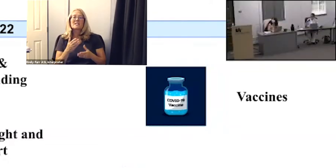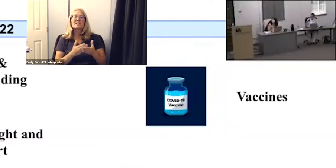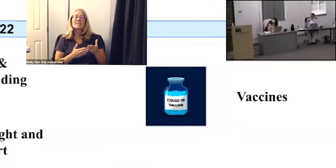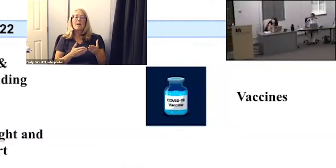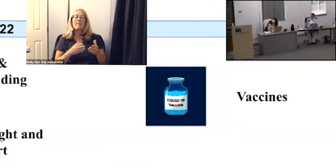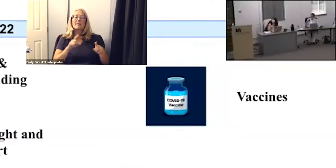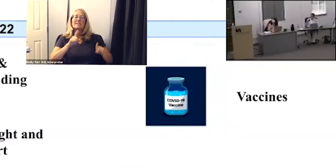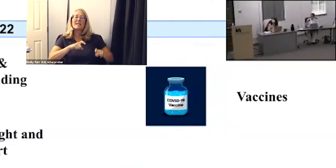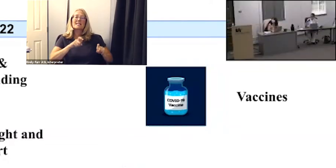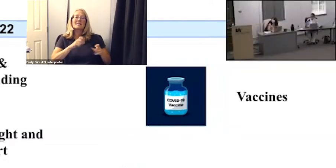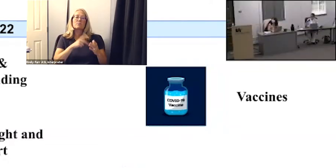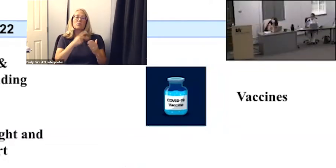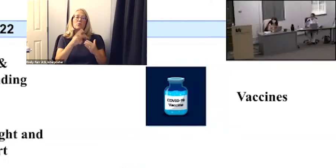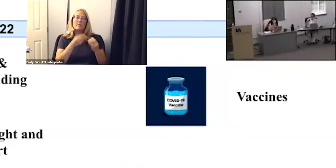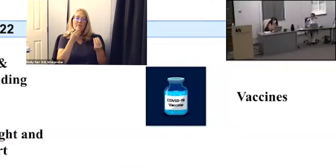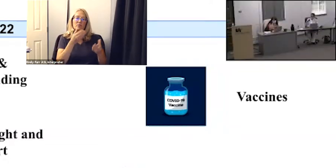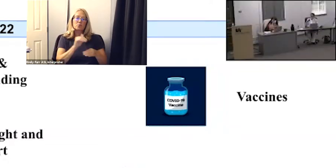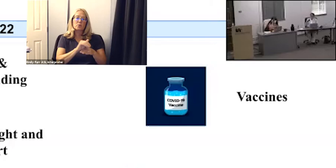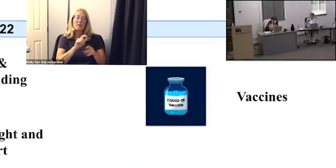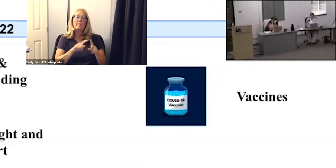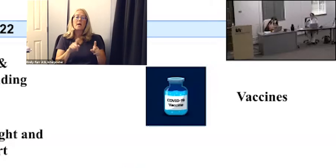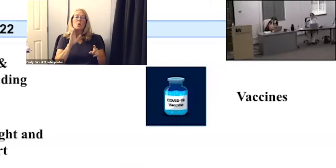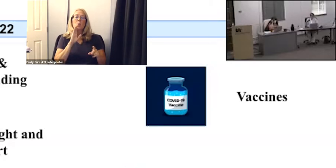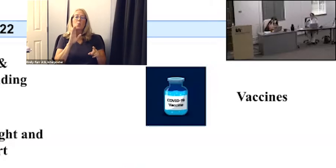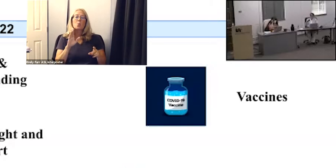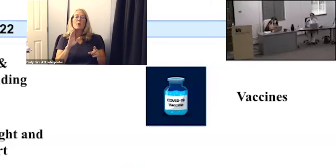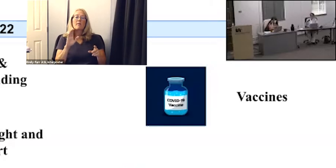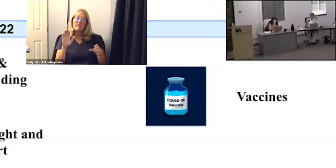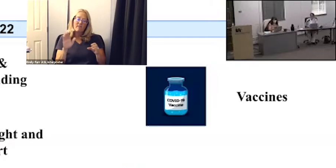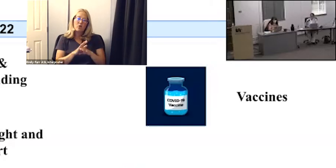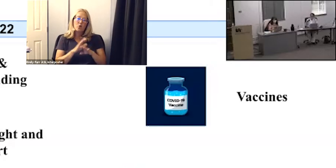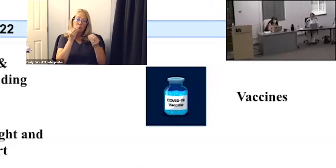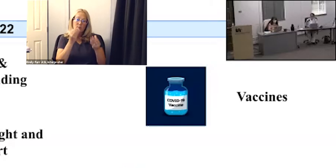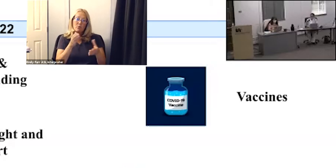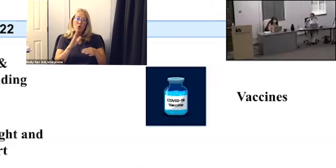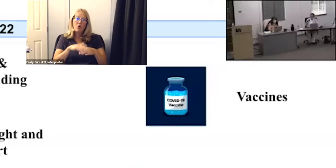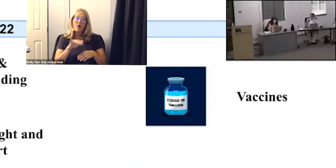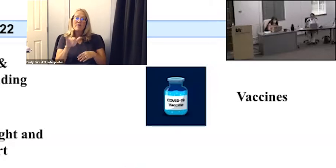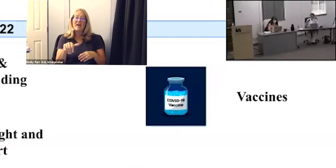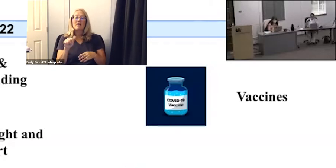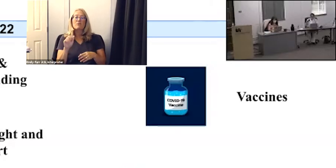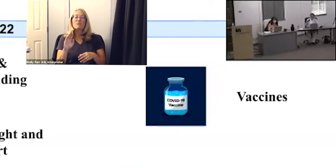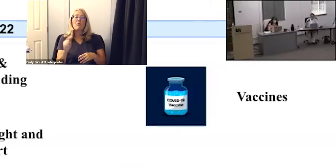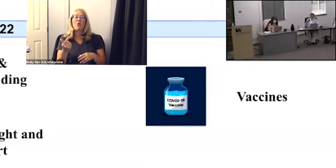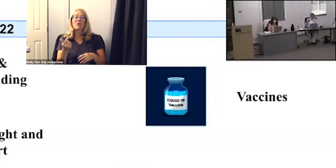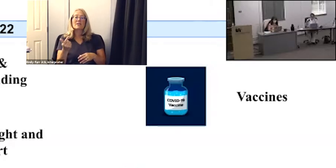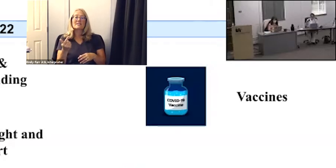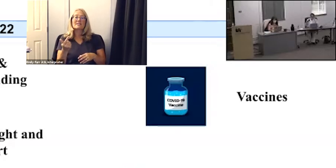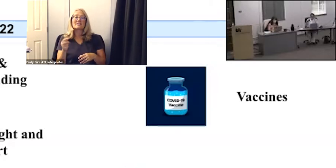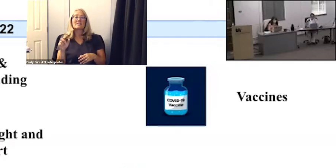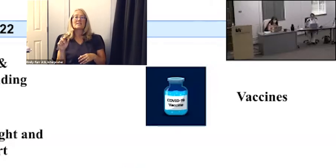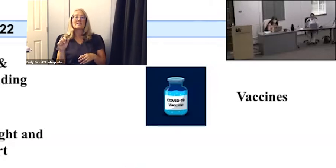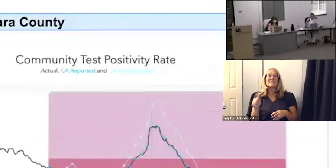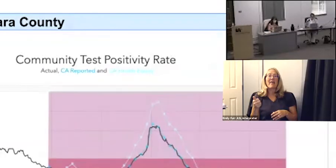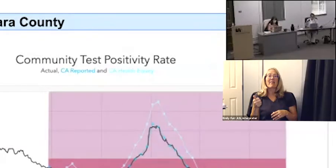information tonight but we'll give you a full report on that on august 10th next slide please